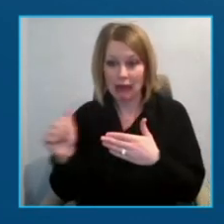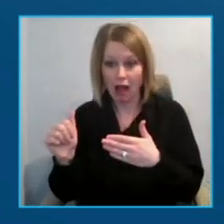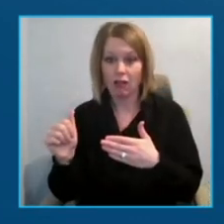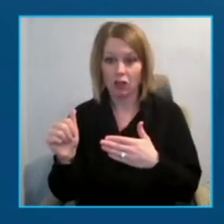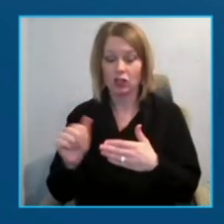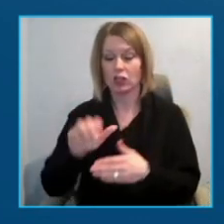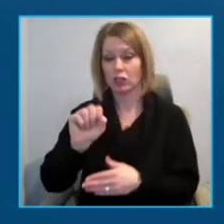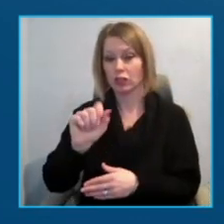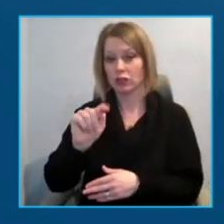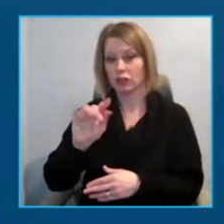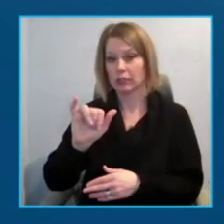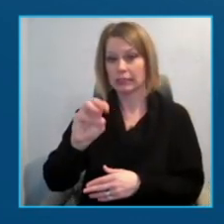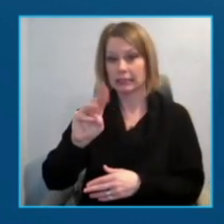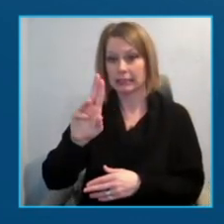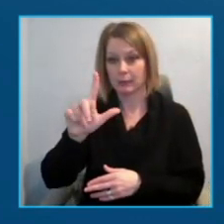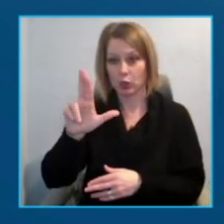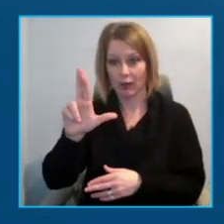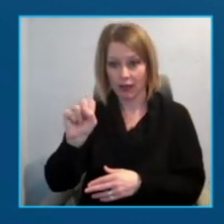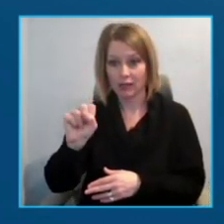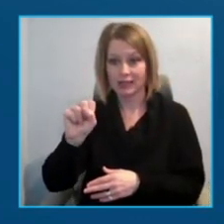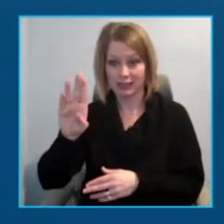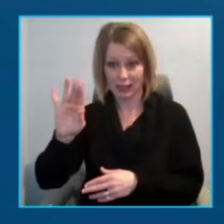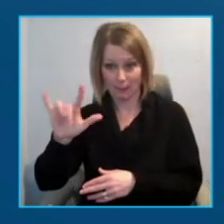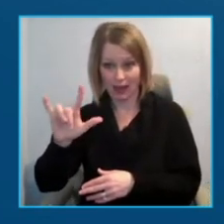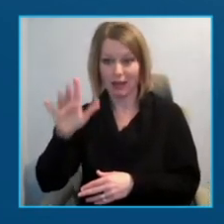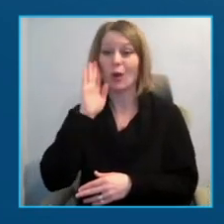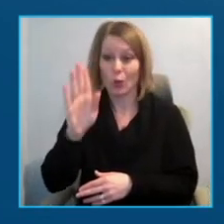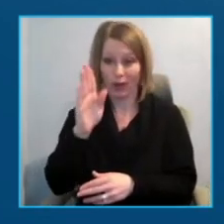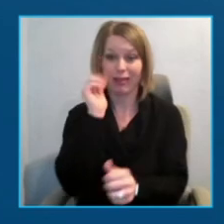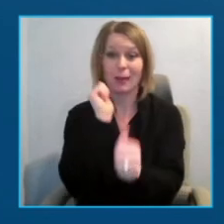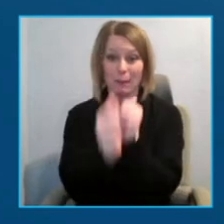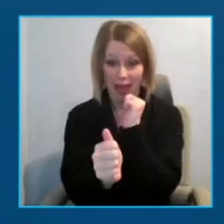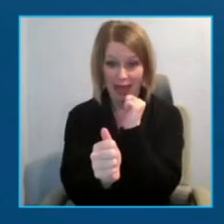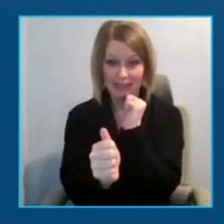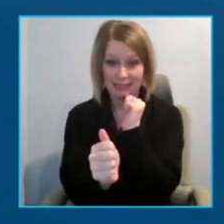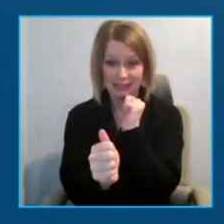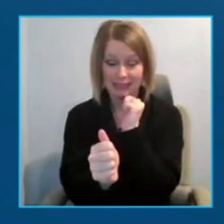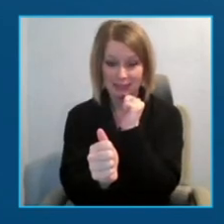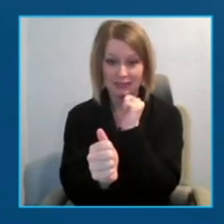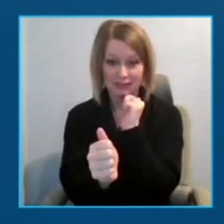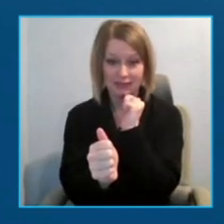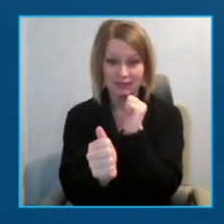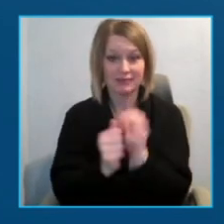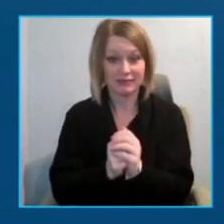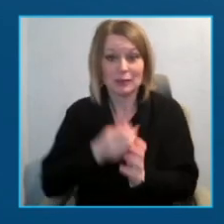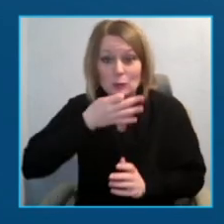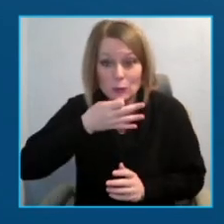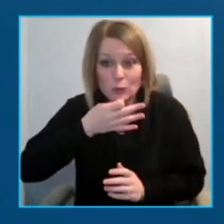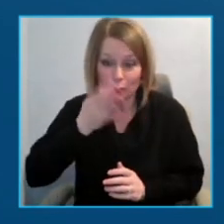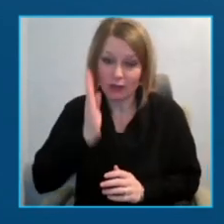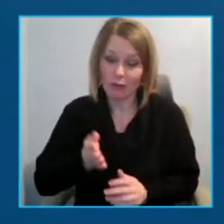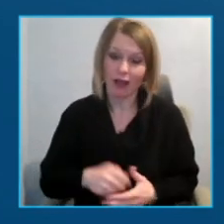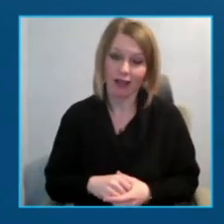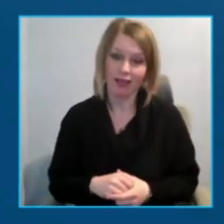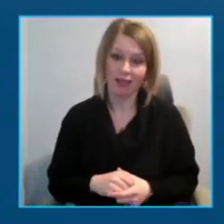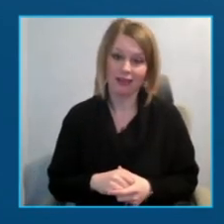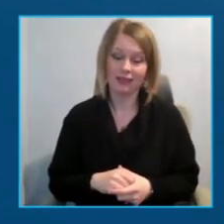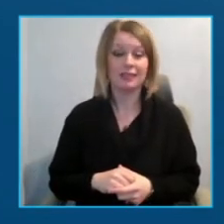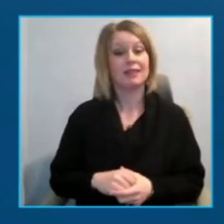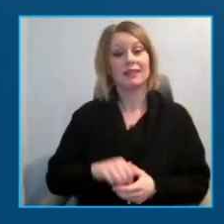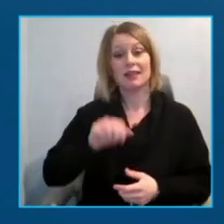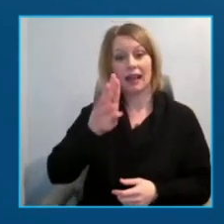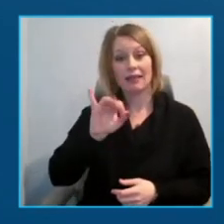going to pass, and it's going to pass in short order. And that bill is going to